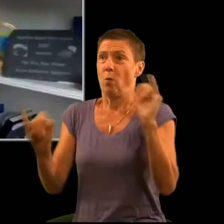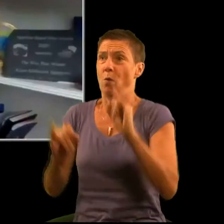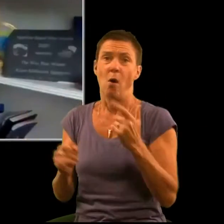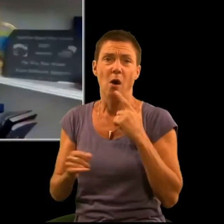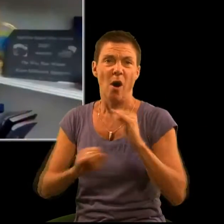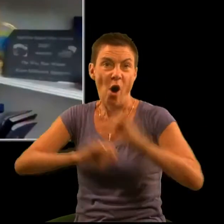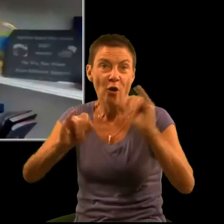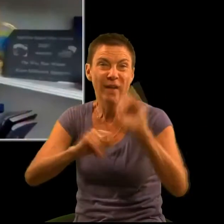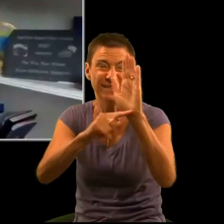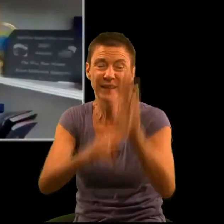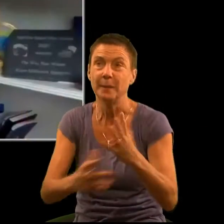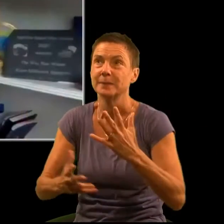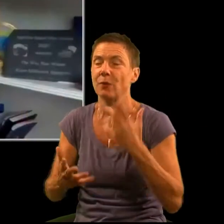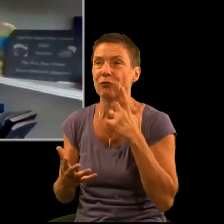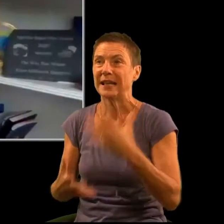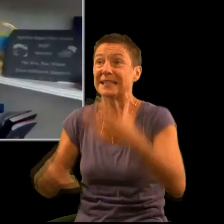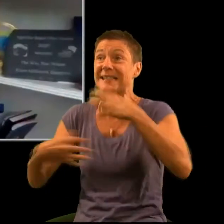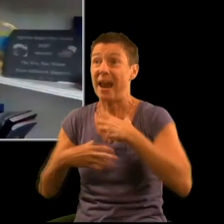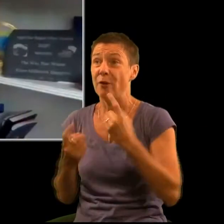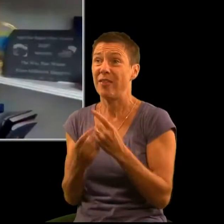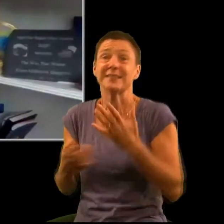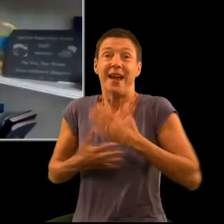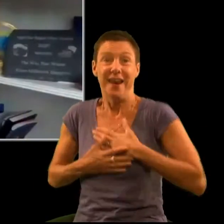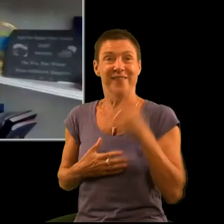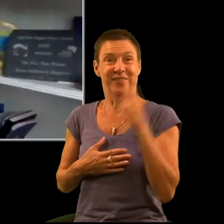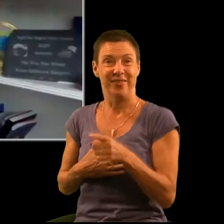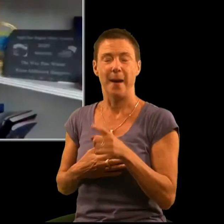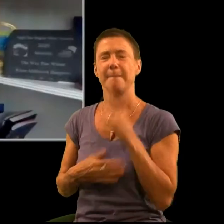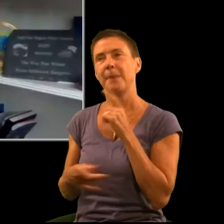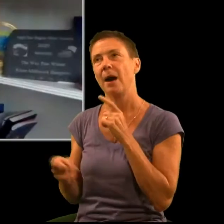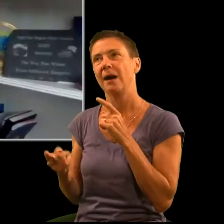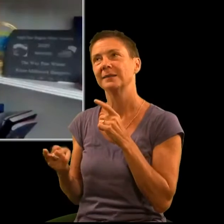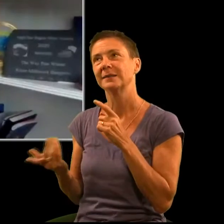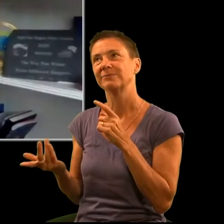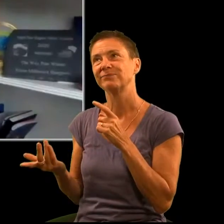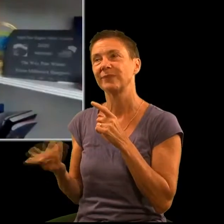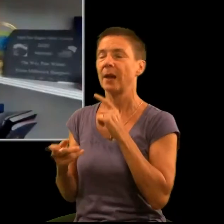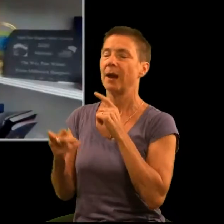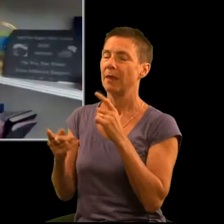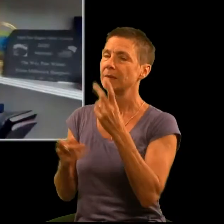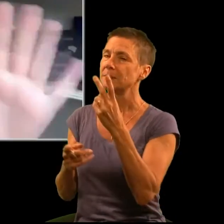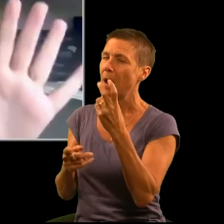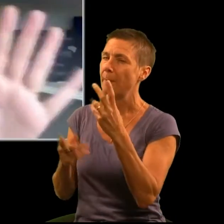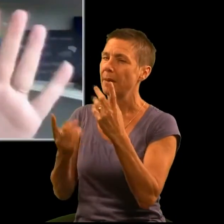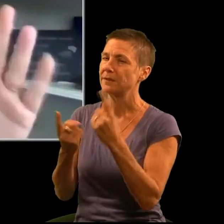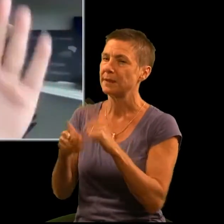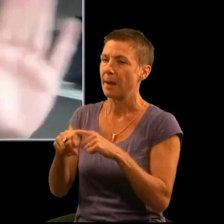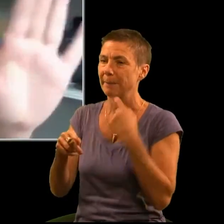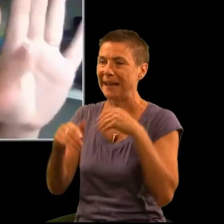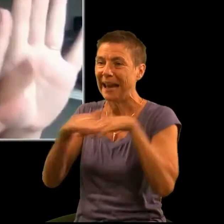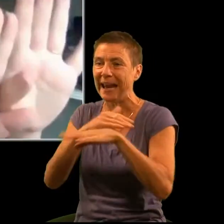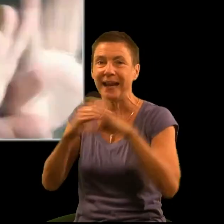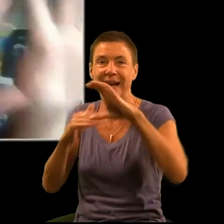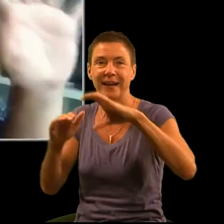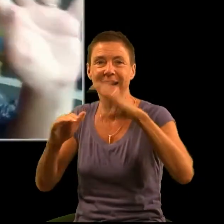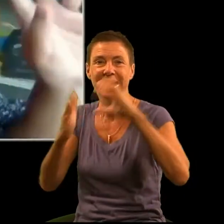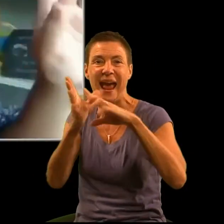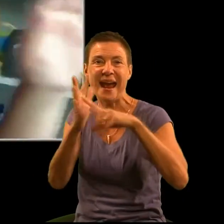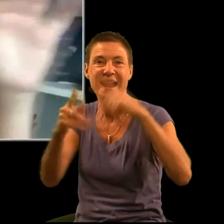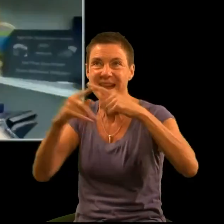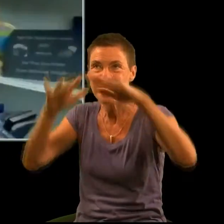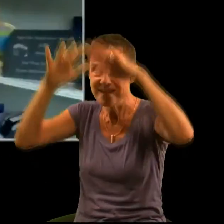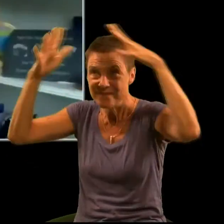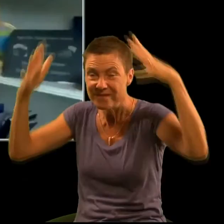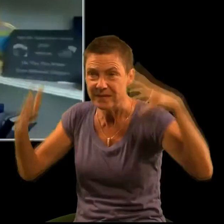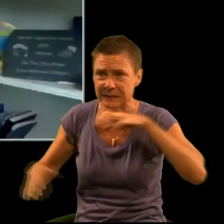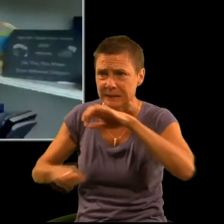love horror films. But there's a couple of times I've been really scared. The caving thing that Cressida was